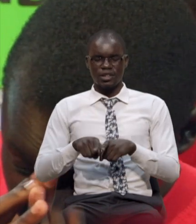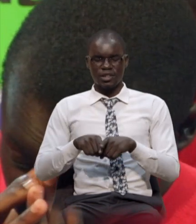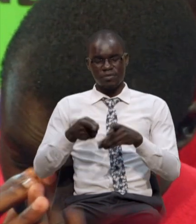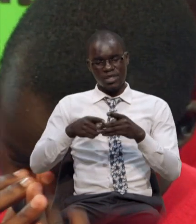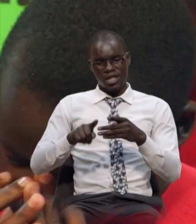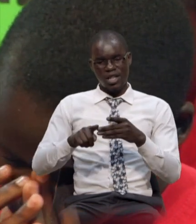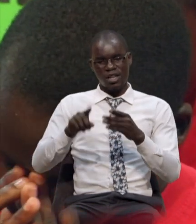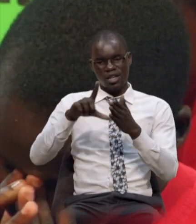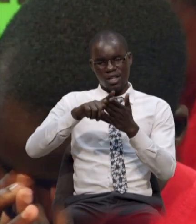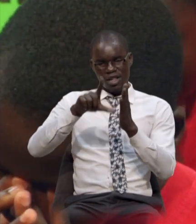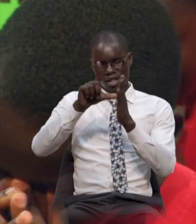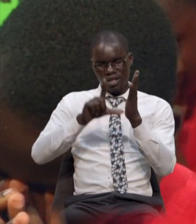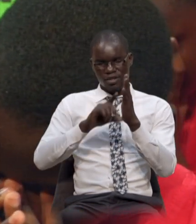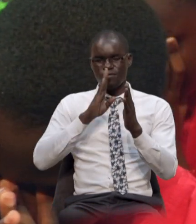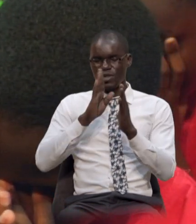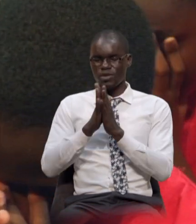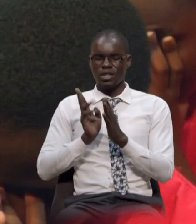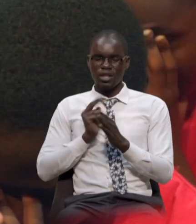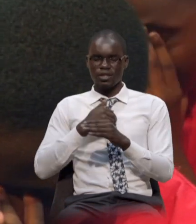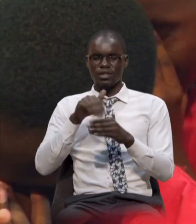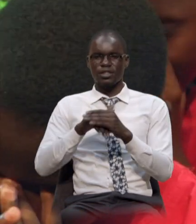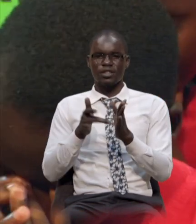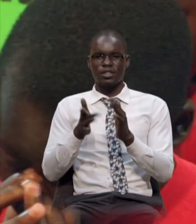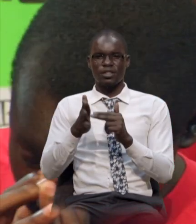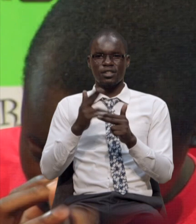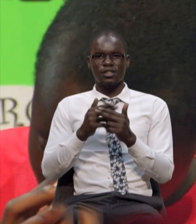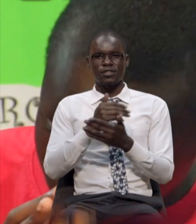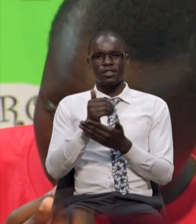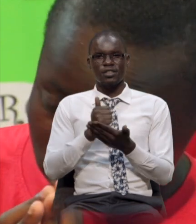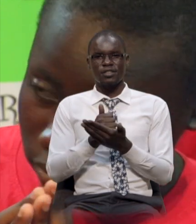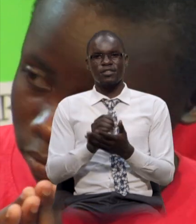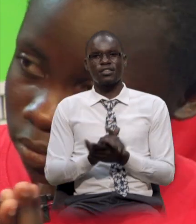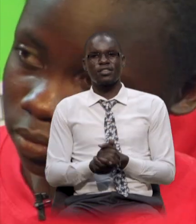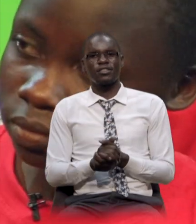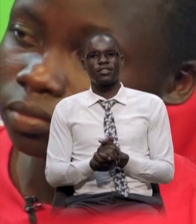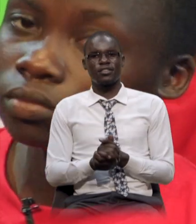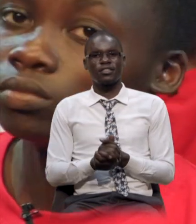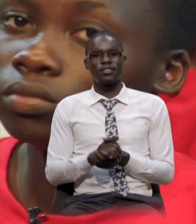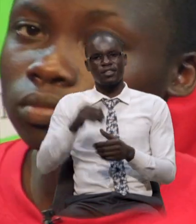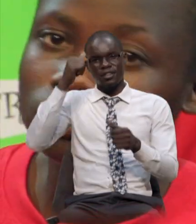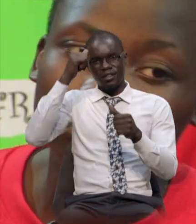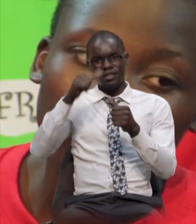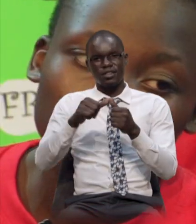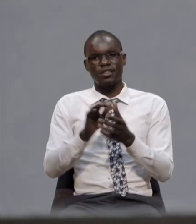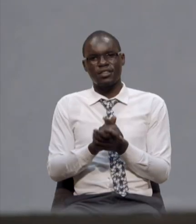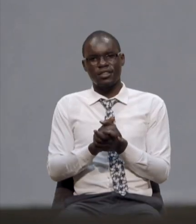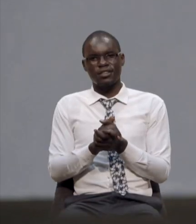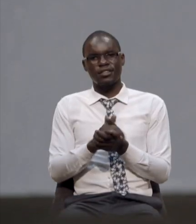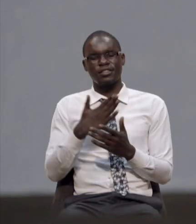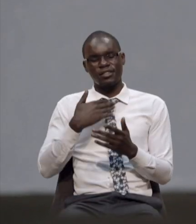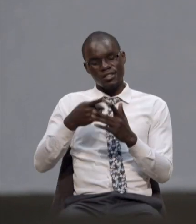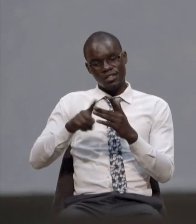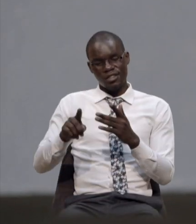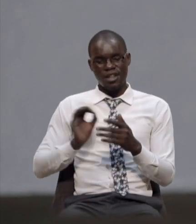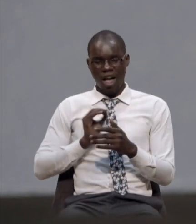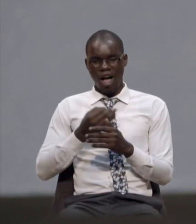lesson. Be with us, for it is long we pray in Jesus' name. Amen. Amen. And remember, we want to start